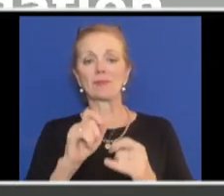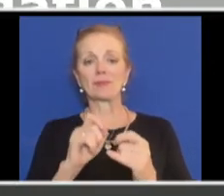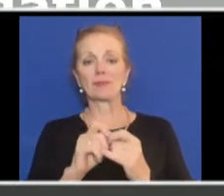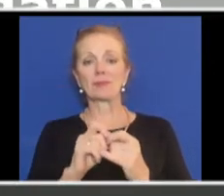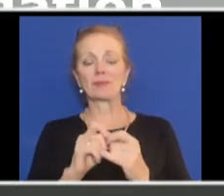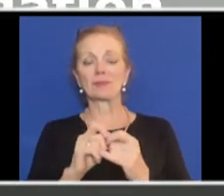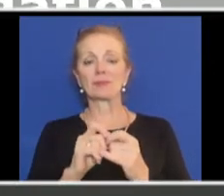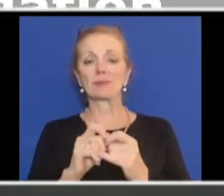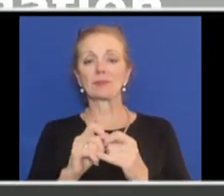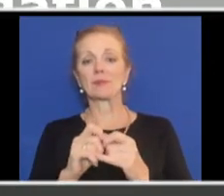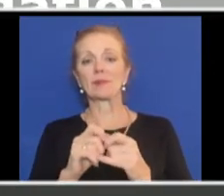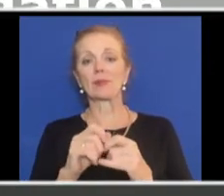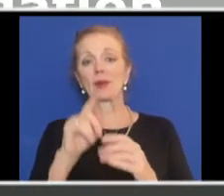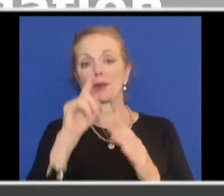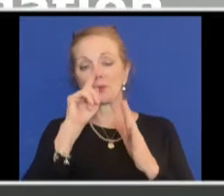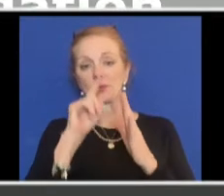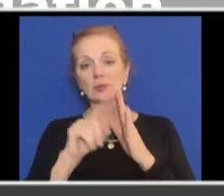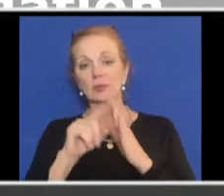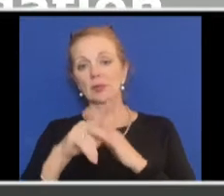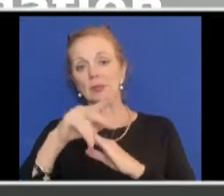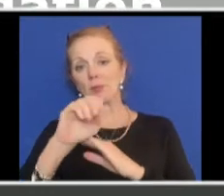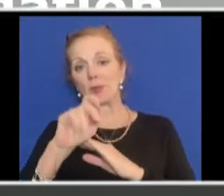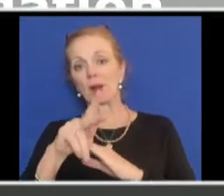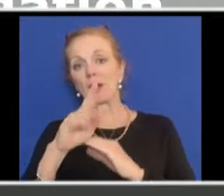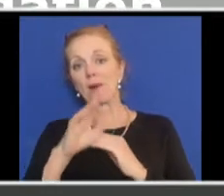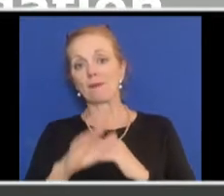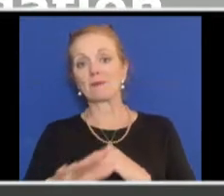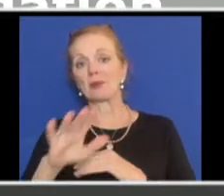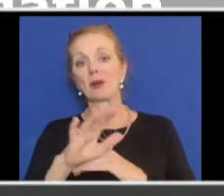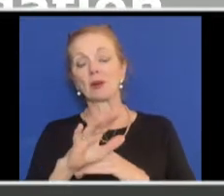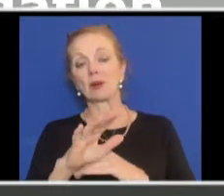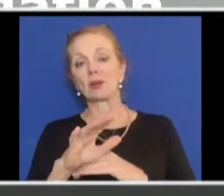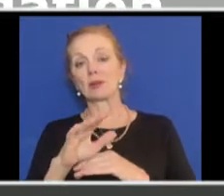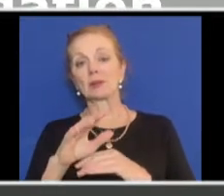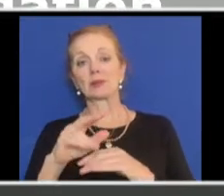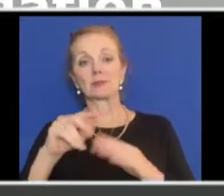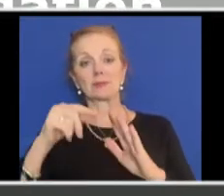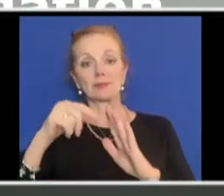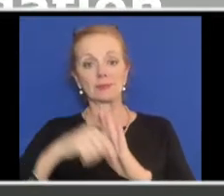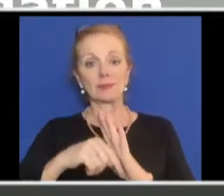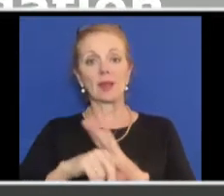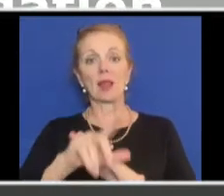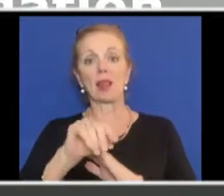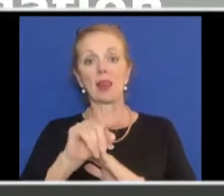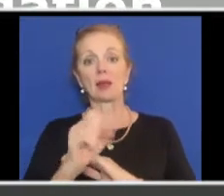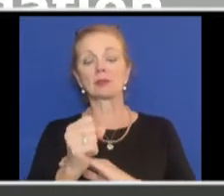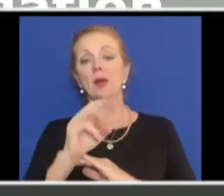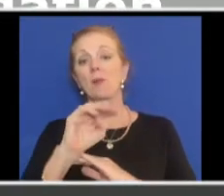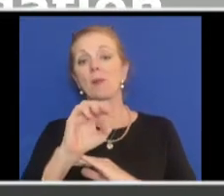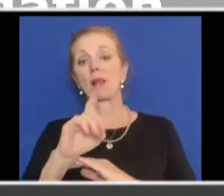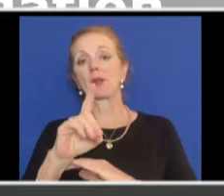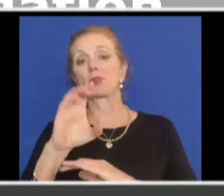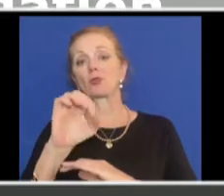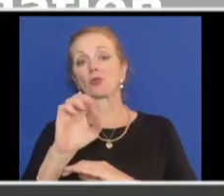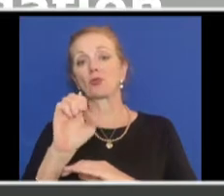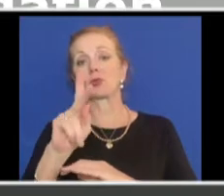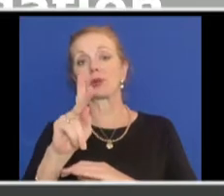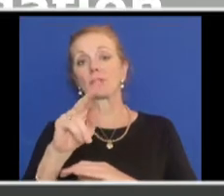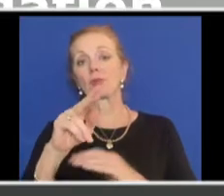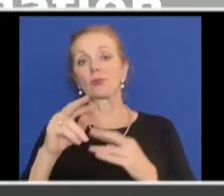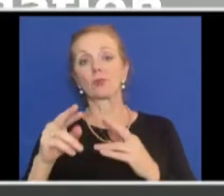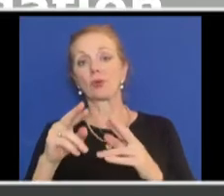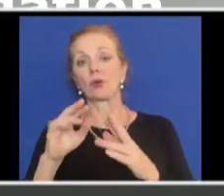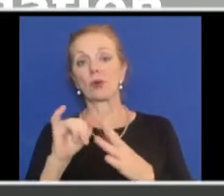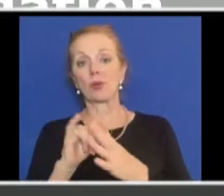enhancements to the research Park and just the overall intensification of some of these Lots along Mallard Creek Road so this is